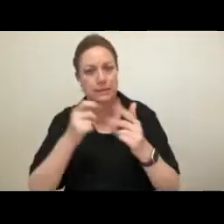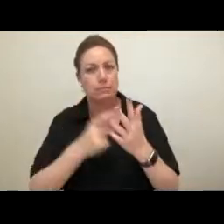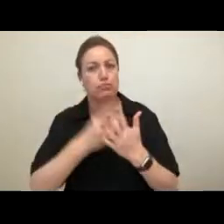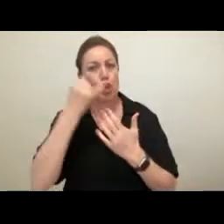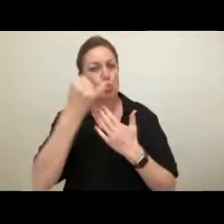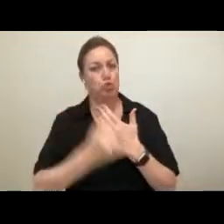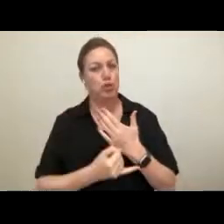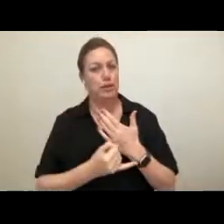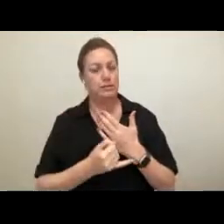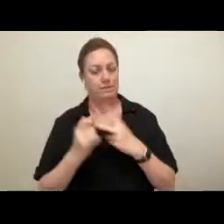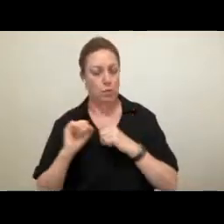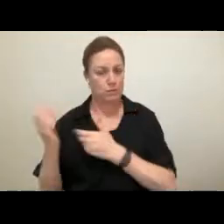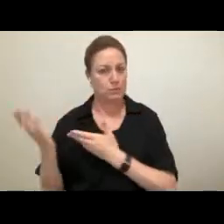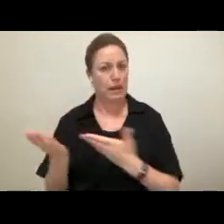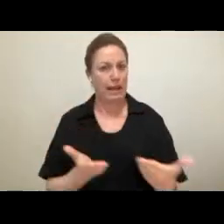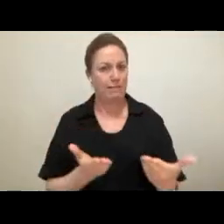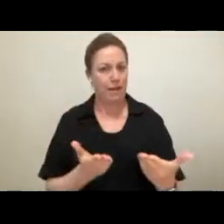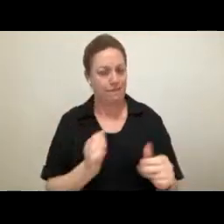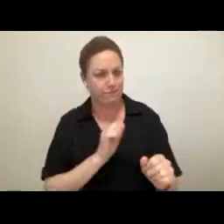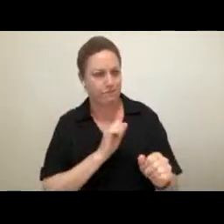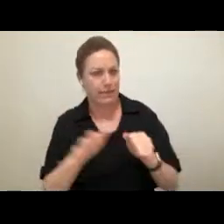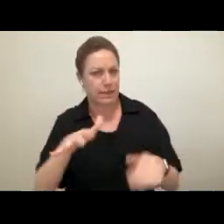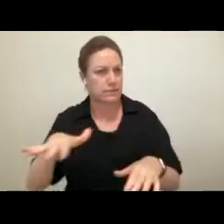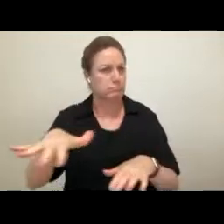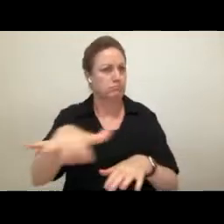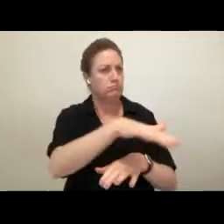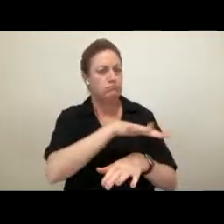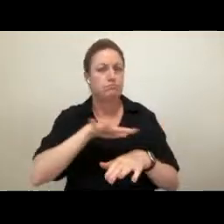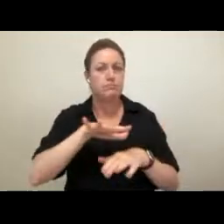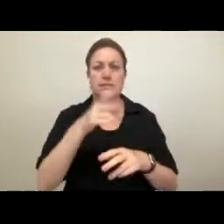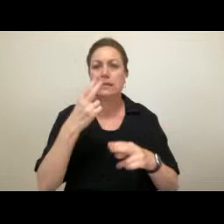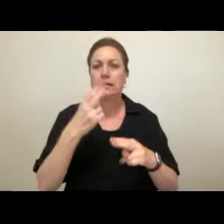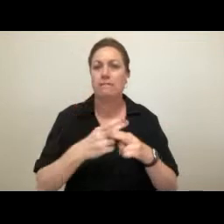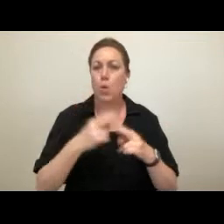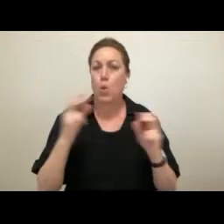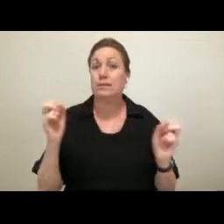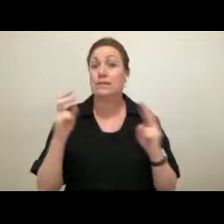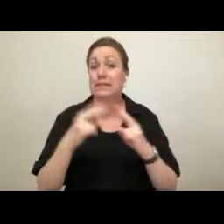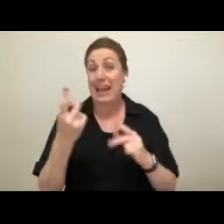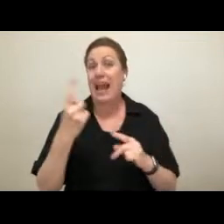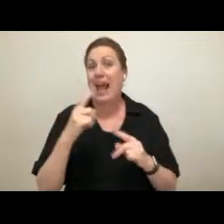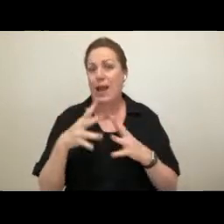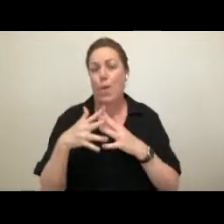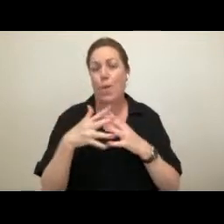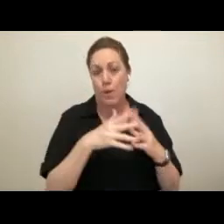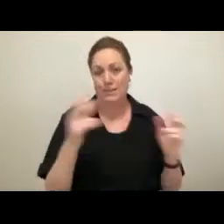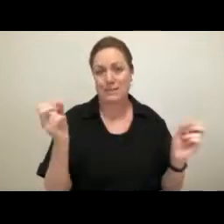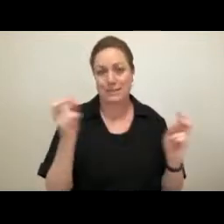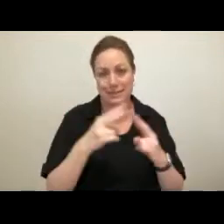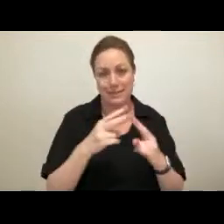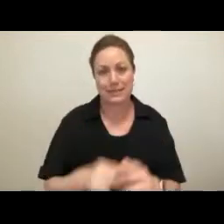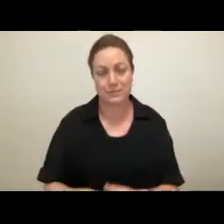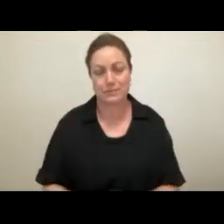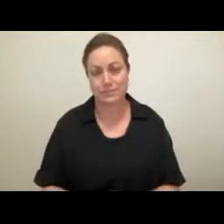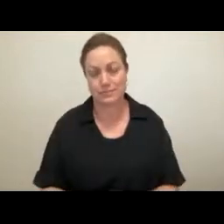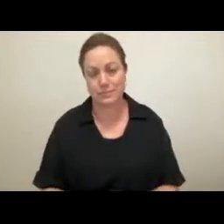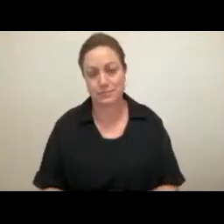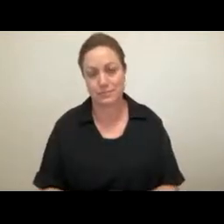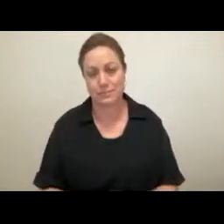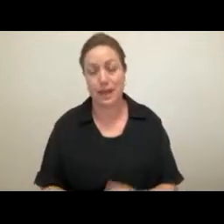the community of Western Sydney and Sydney more broadly. The project itself is one